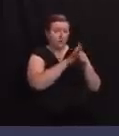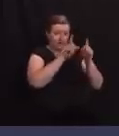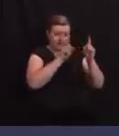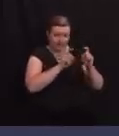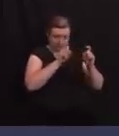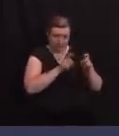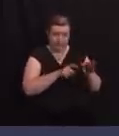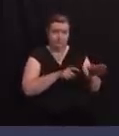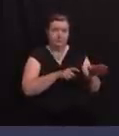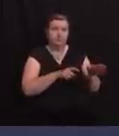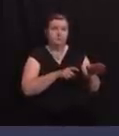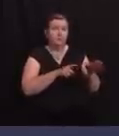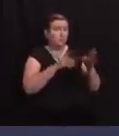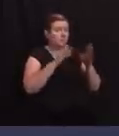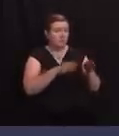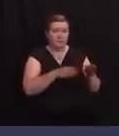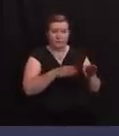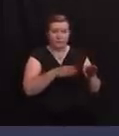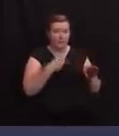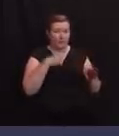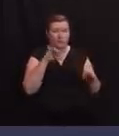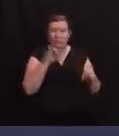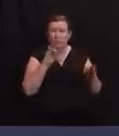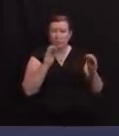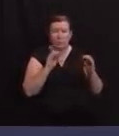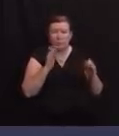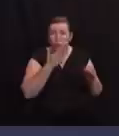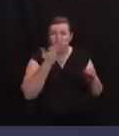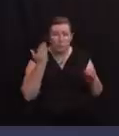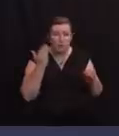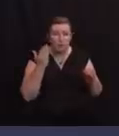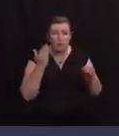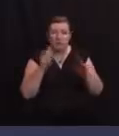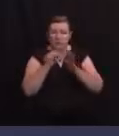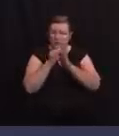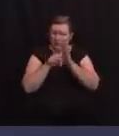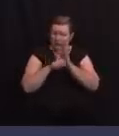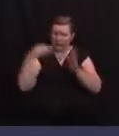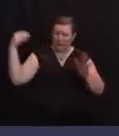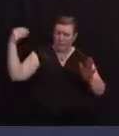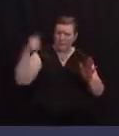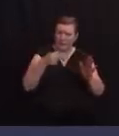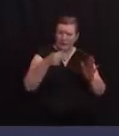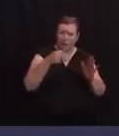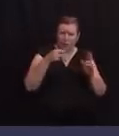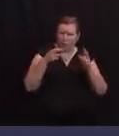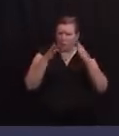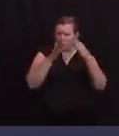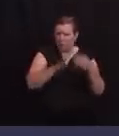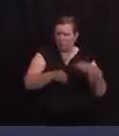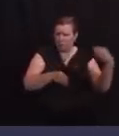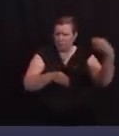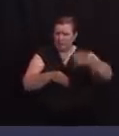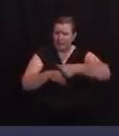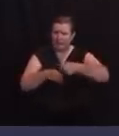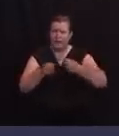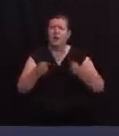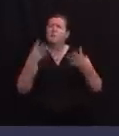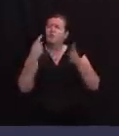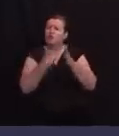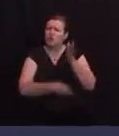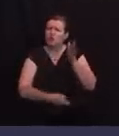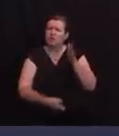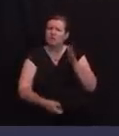person charged? And how much do those tests cost? Why is there no additional relief for undocumented workers? Sorry, for a test or a